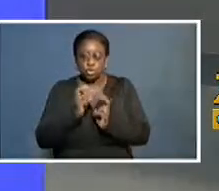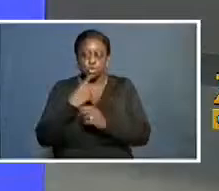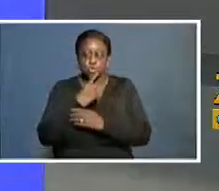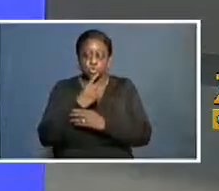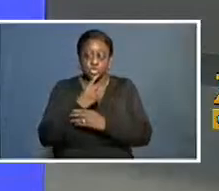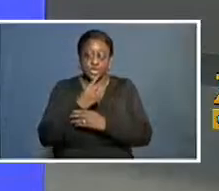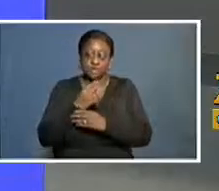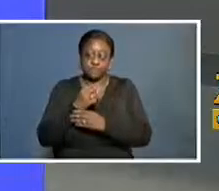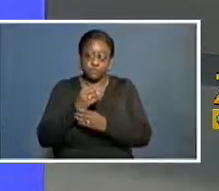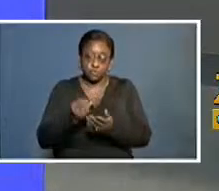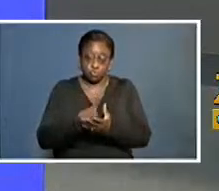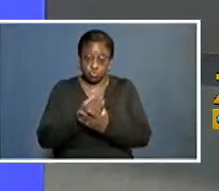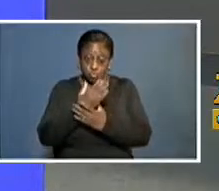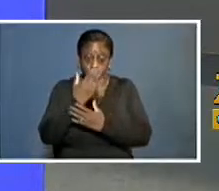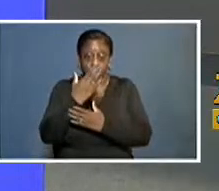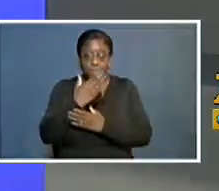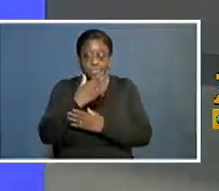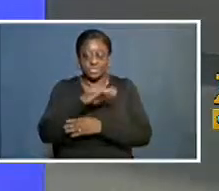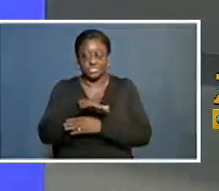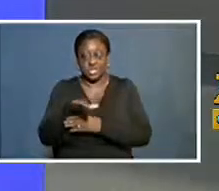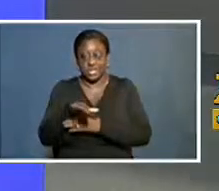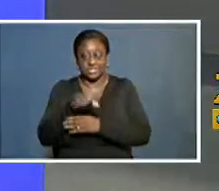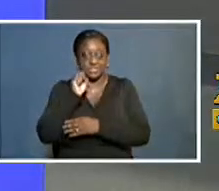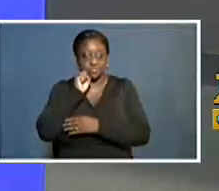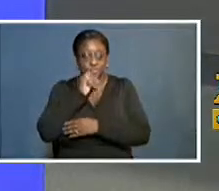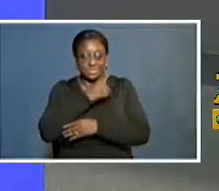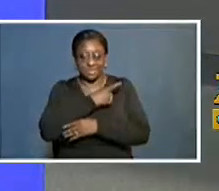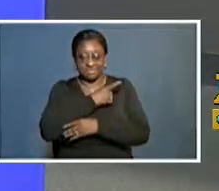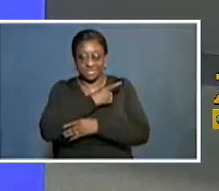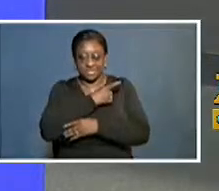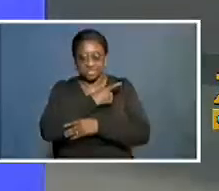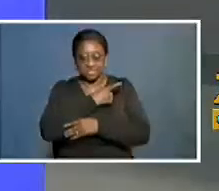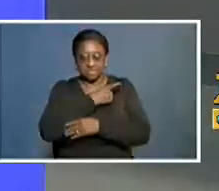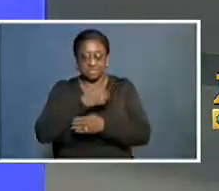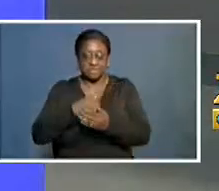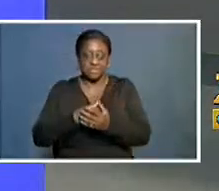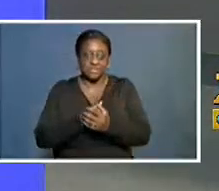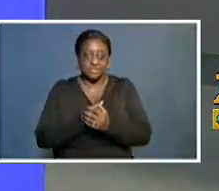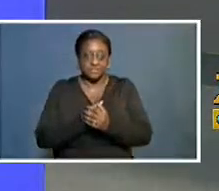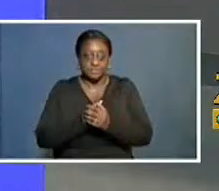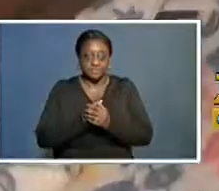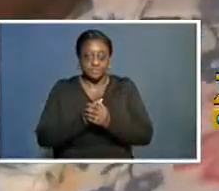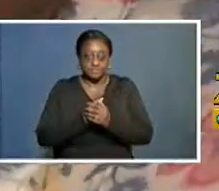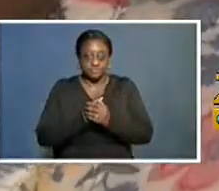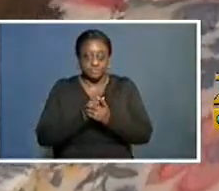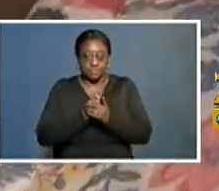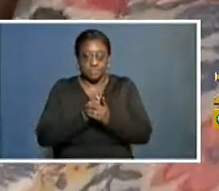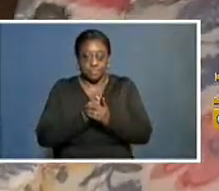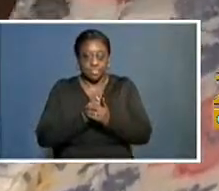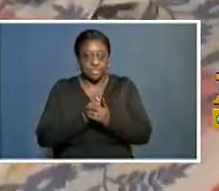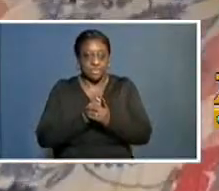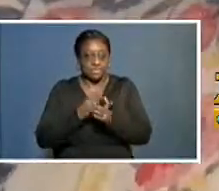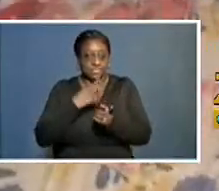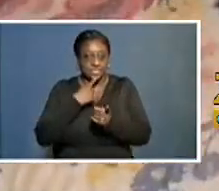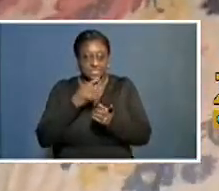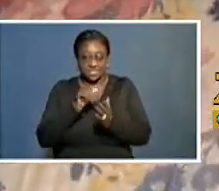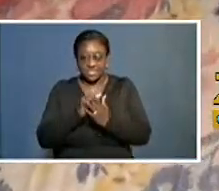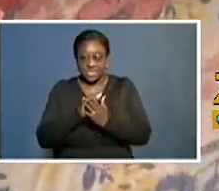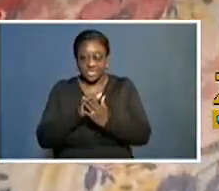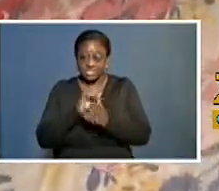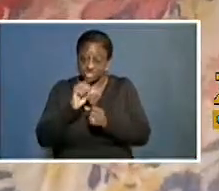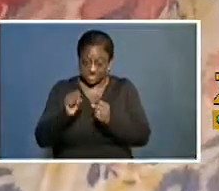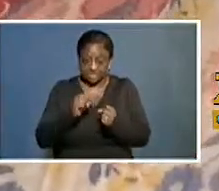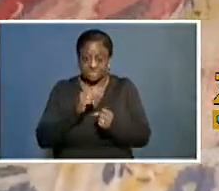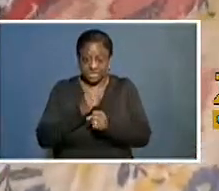son following her death. Simone Davis has the story. A survivor, but also a